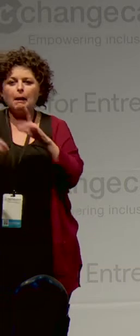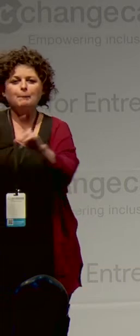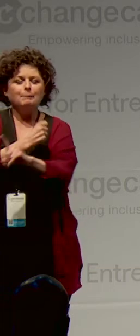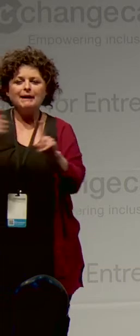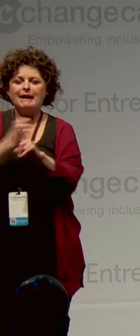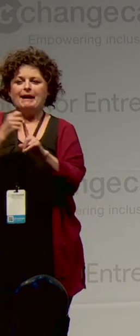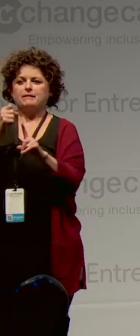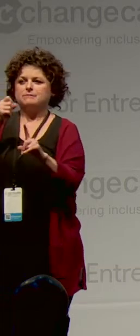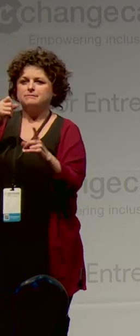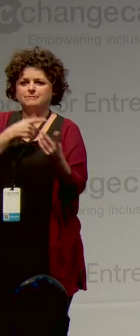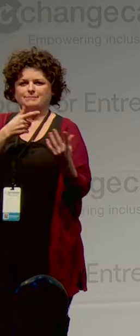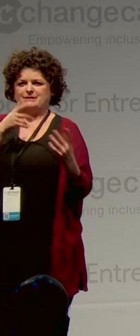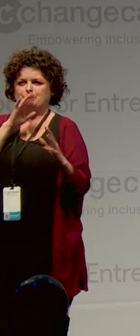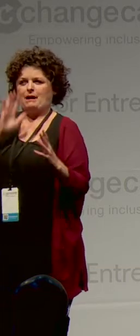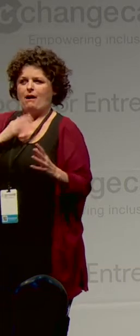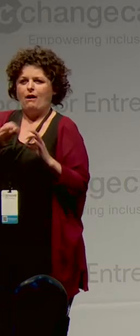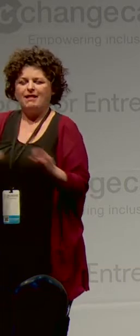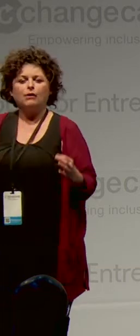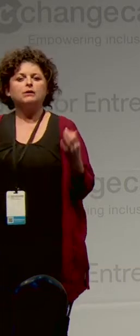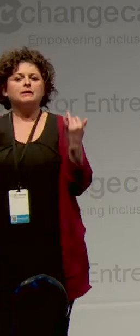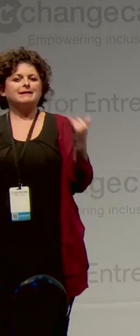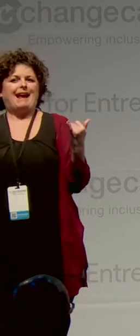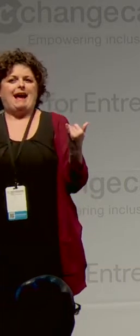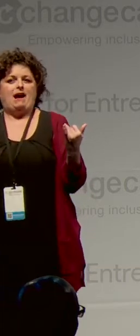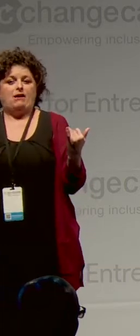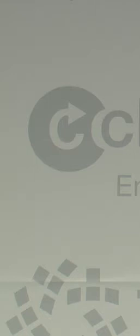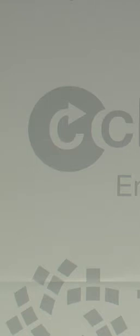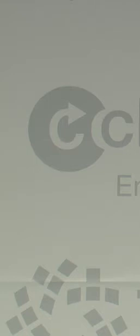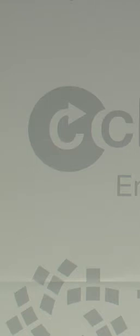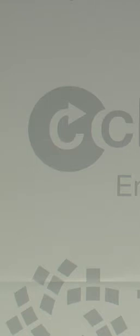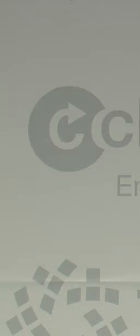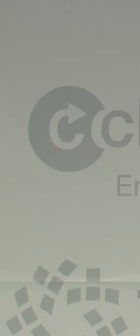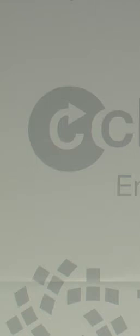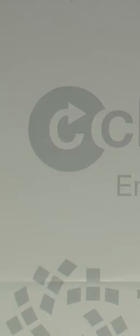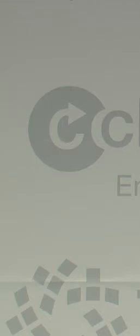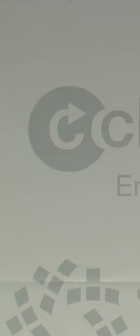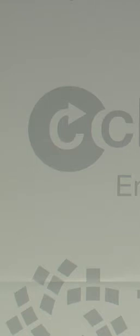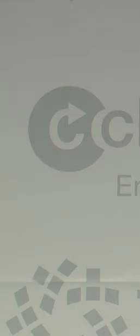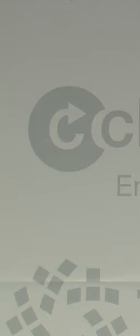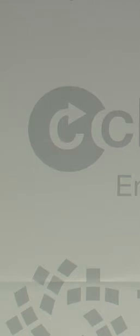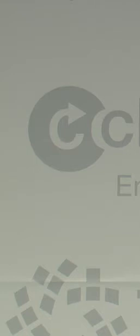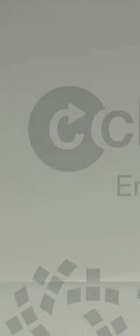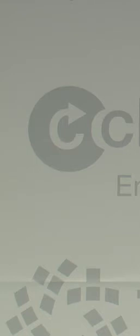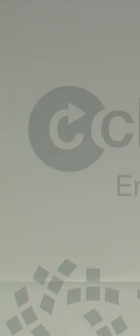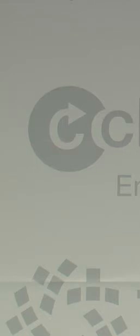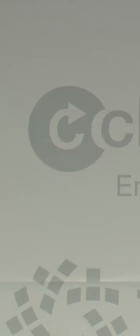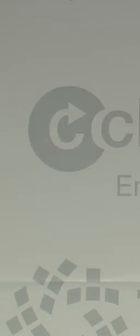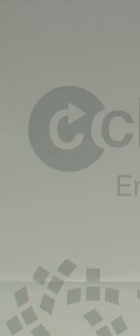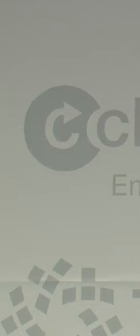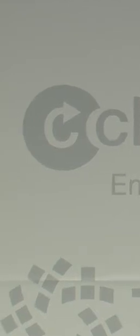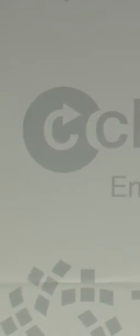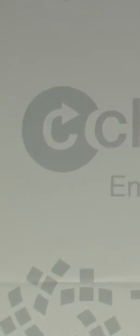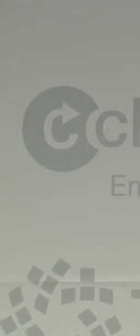speaking our languages. And now we're at a point right now where there's about 200 speakers